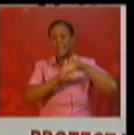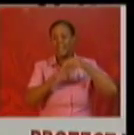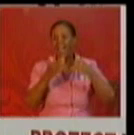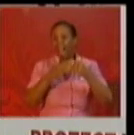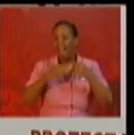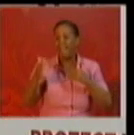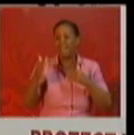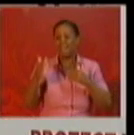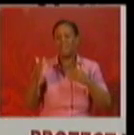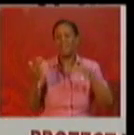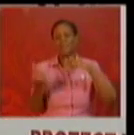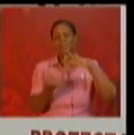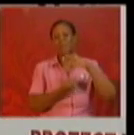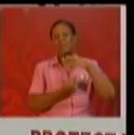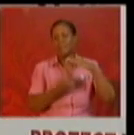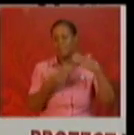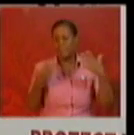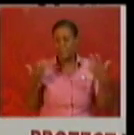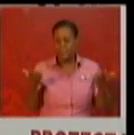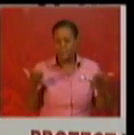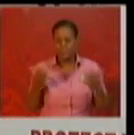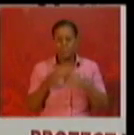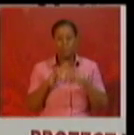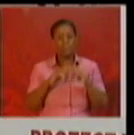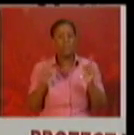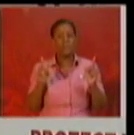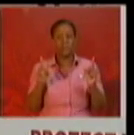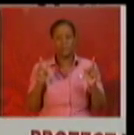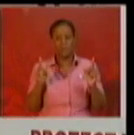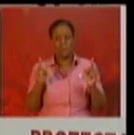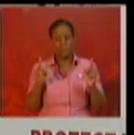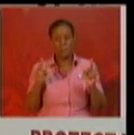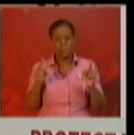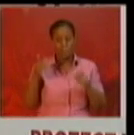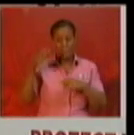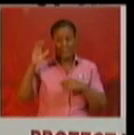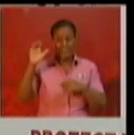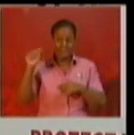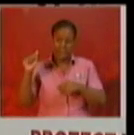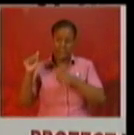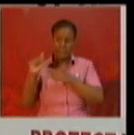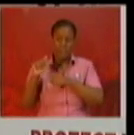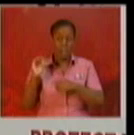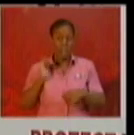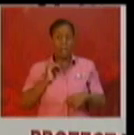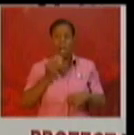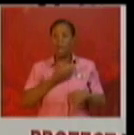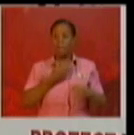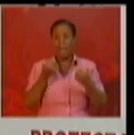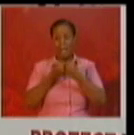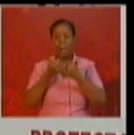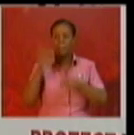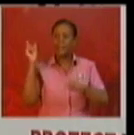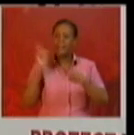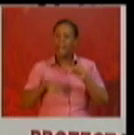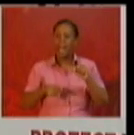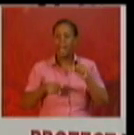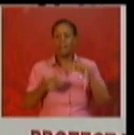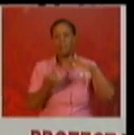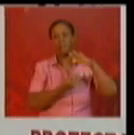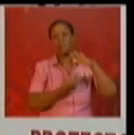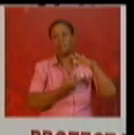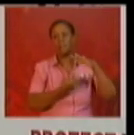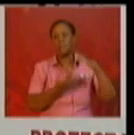players cannot quarantine, and that's troubling for us here in Trinidad and Tobago, where we